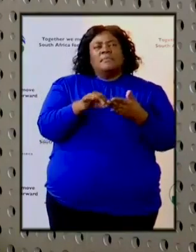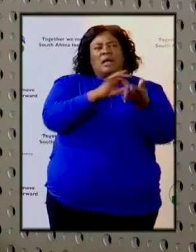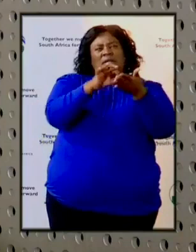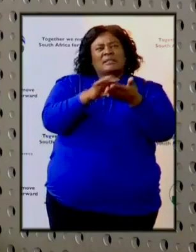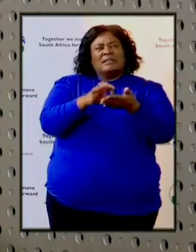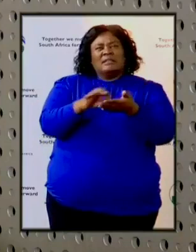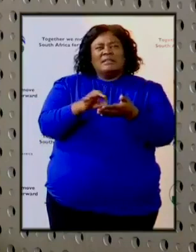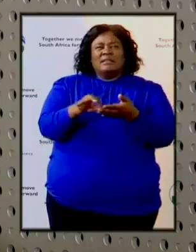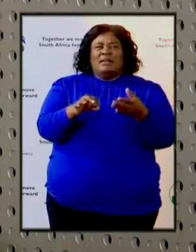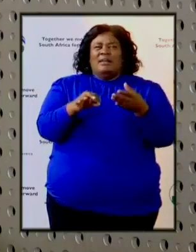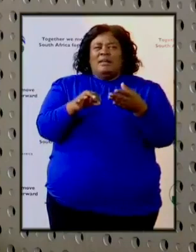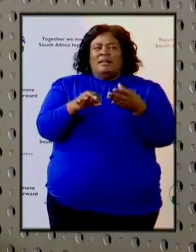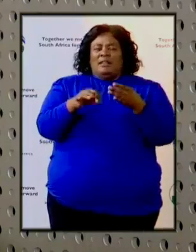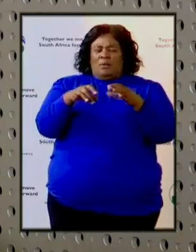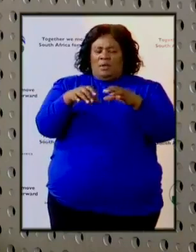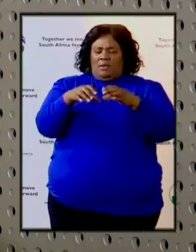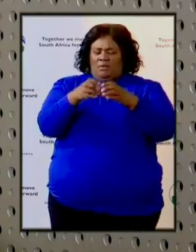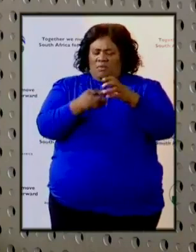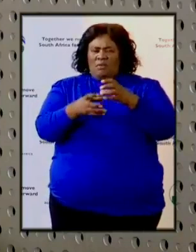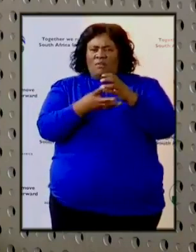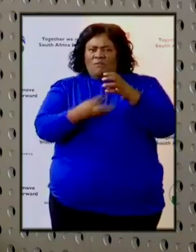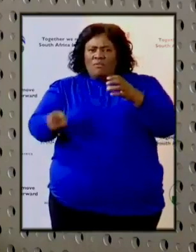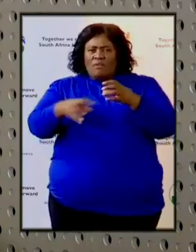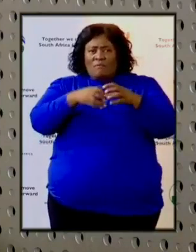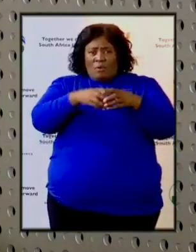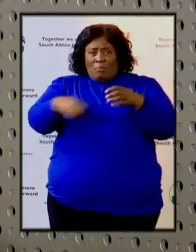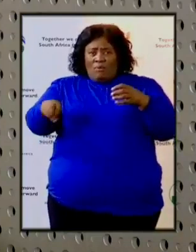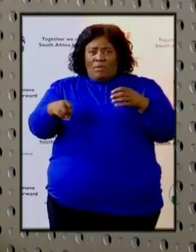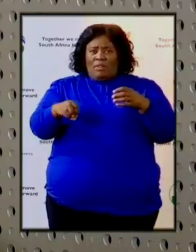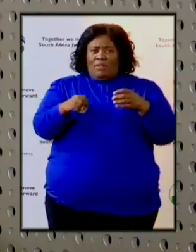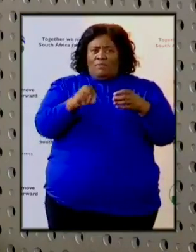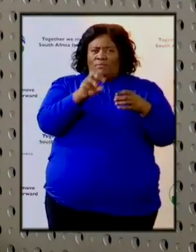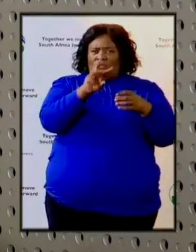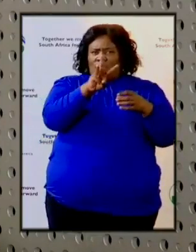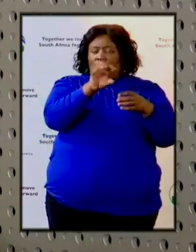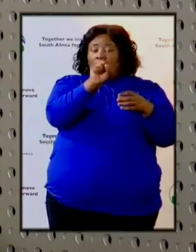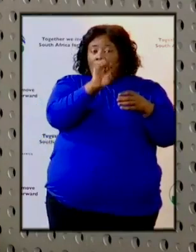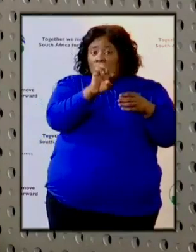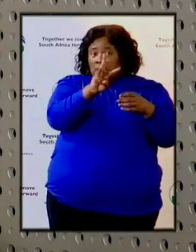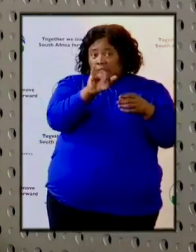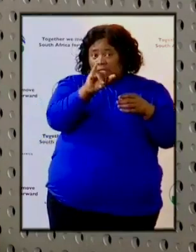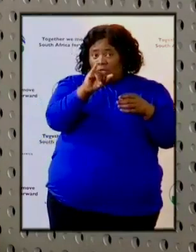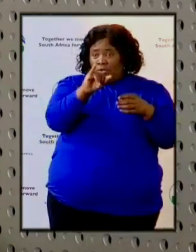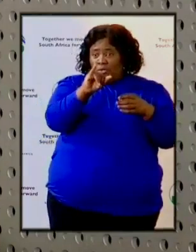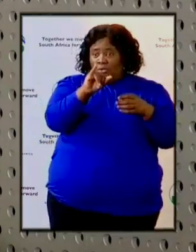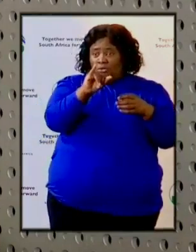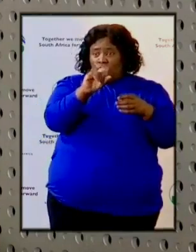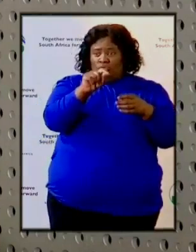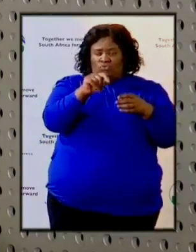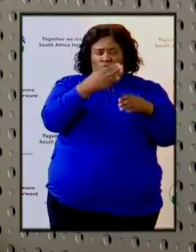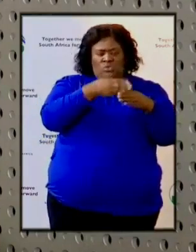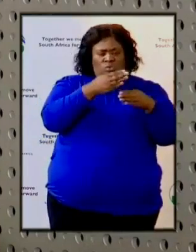sewage, waste and refuse removals is still there. What we have also opened now is recycling.